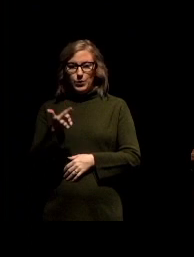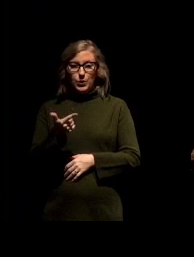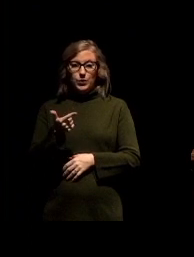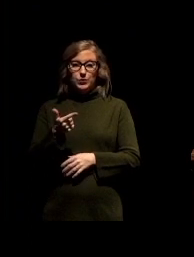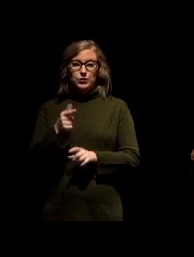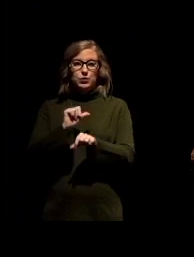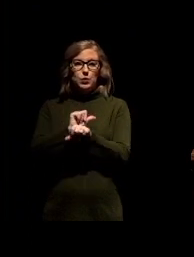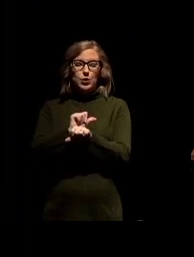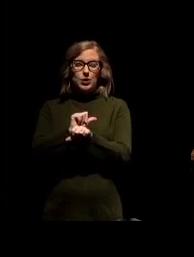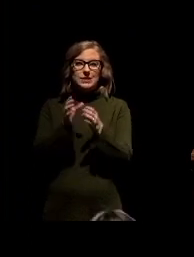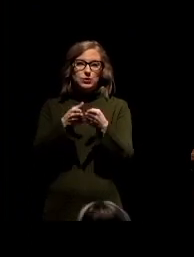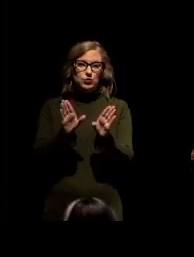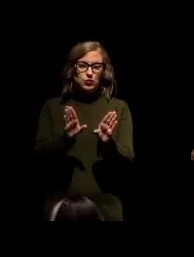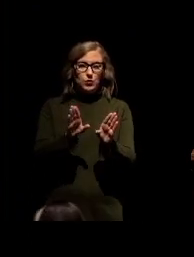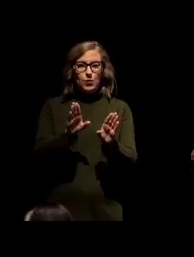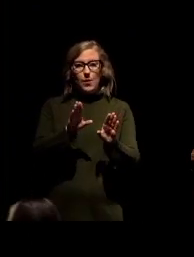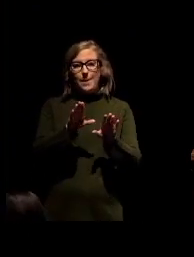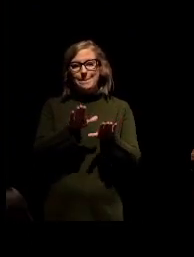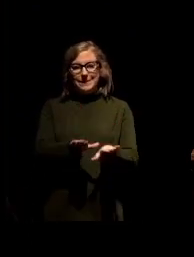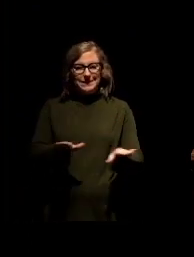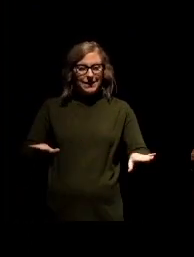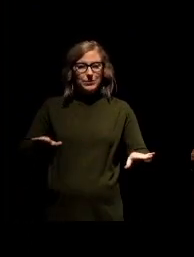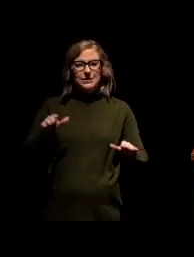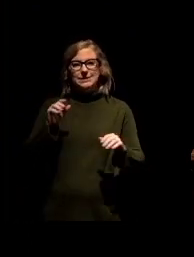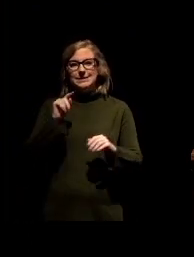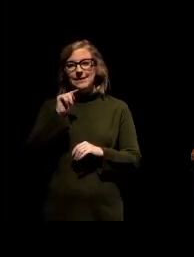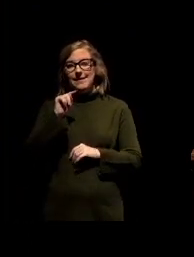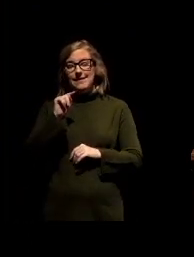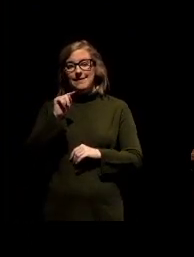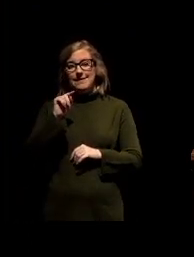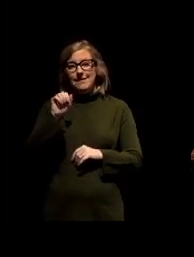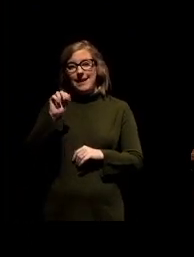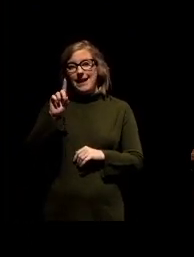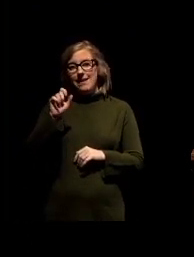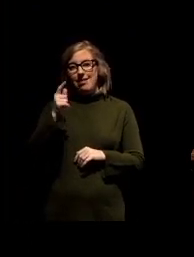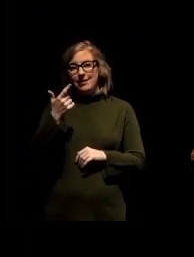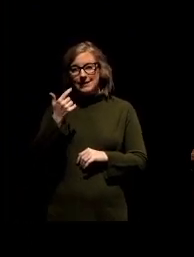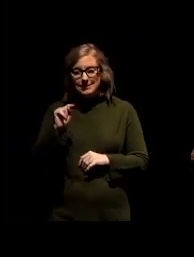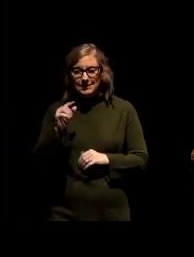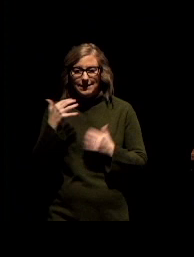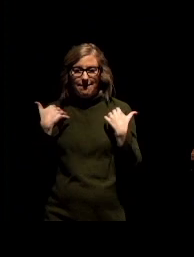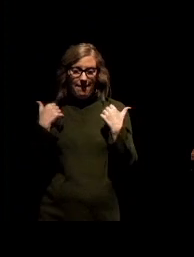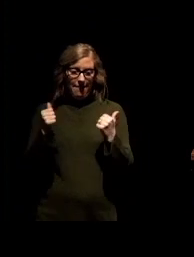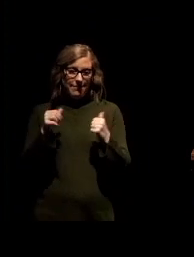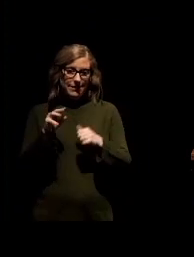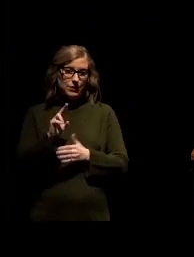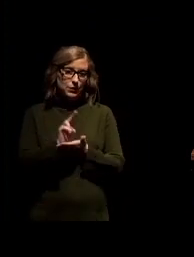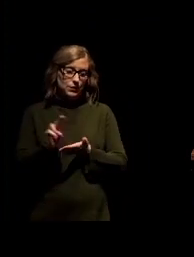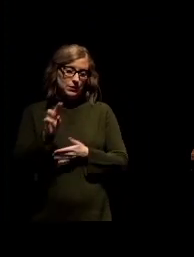General Pediatrics and Adolescent Health at the University of Minnesota Medical School. Thank you.